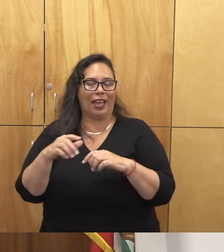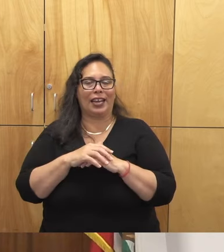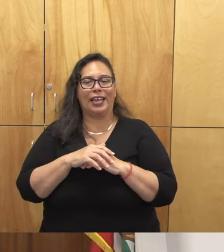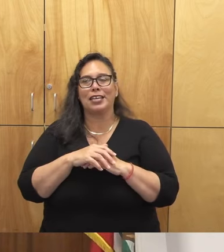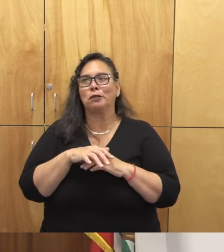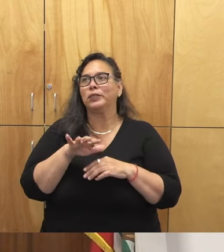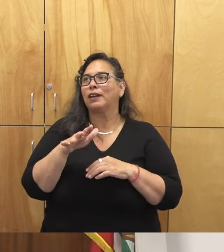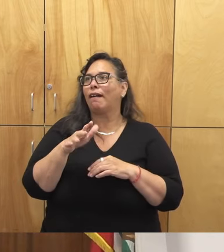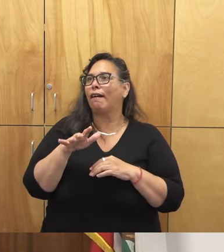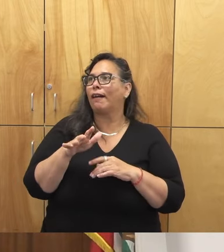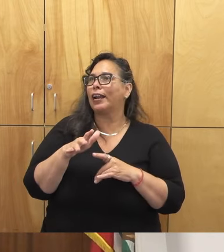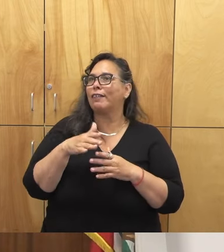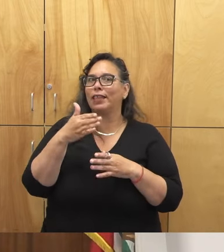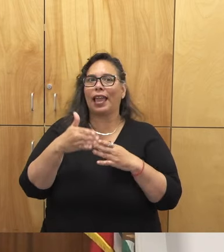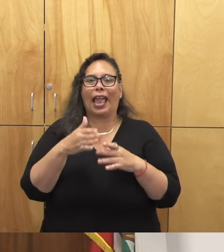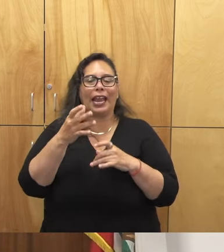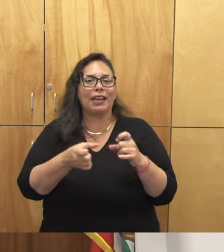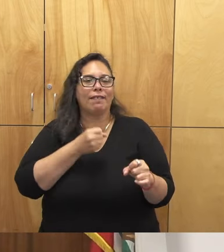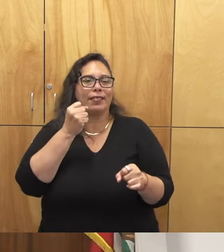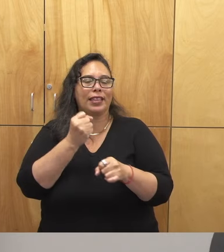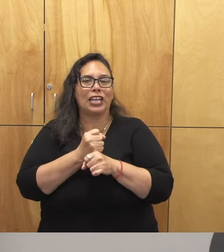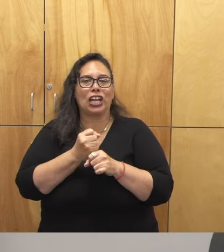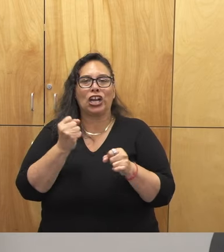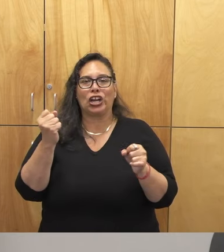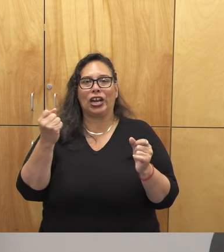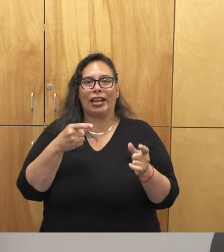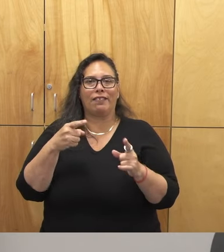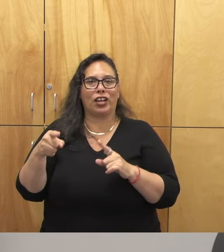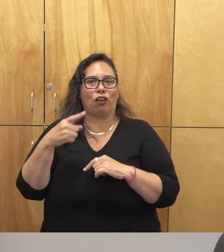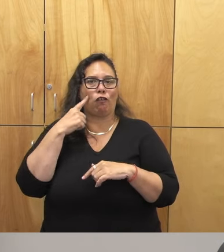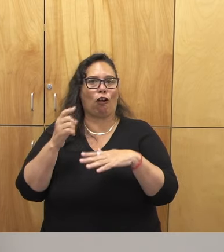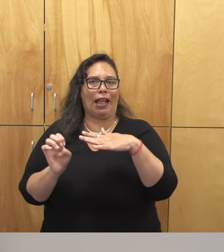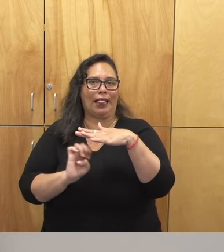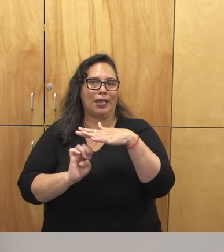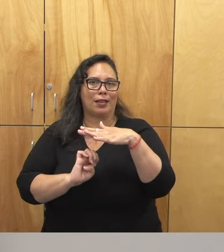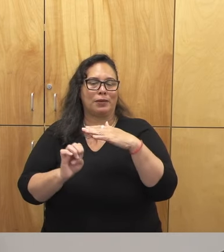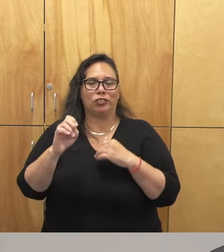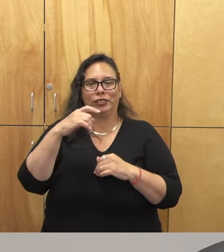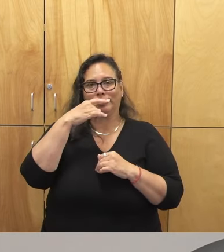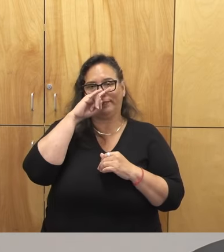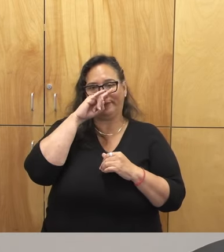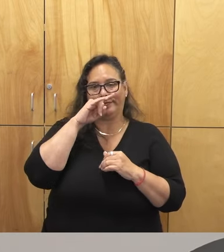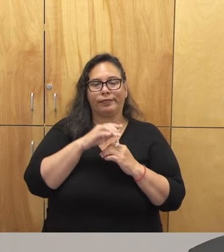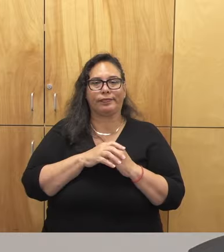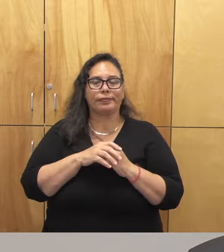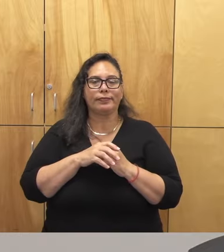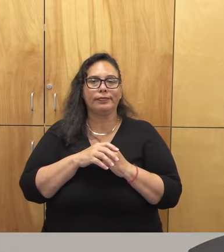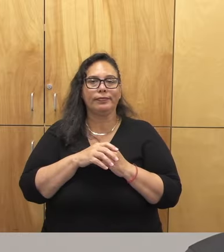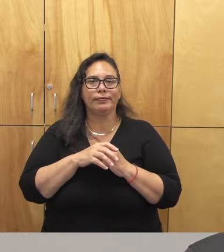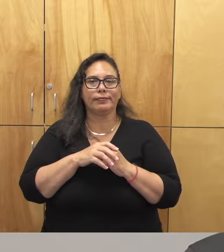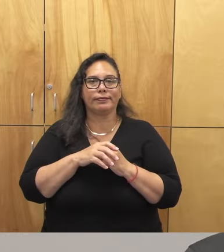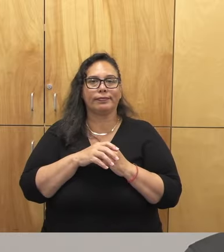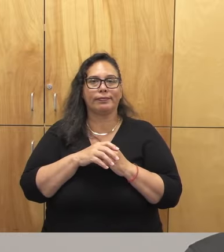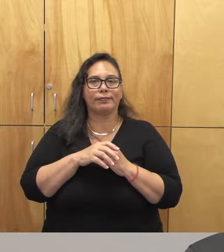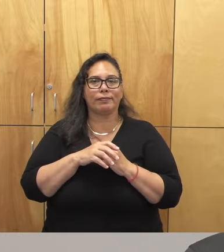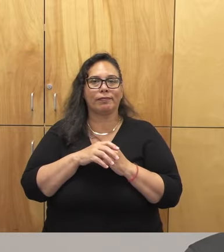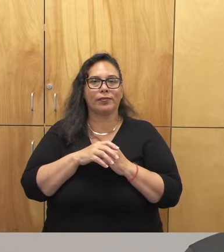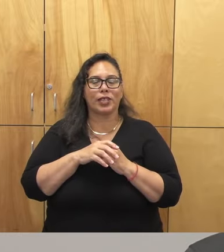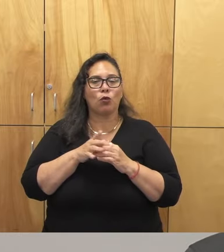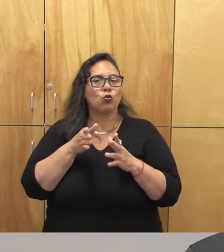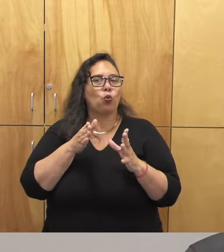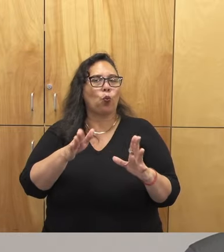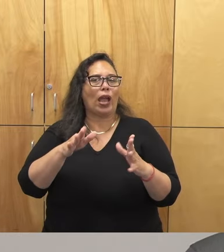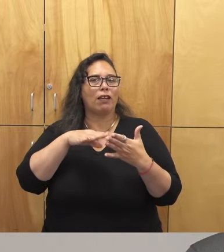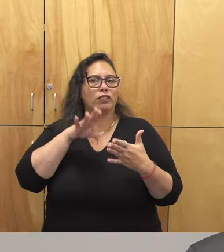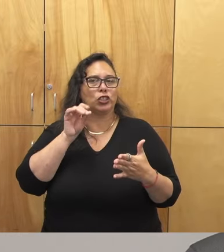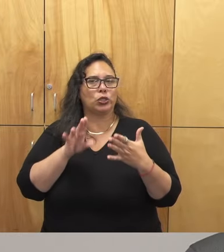of an end of the year event for the elementary kids. It was a way for the students